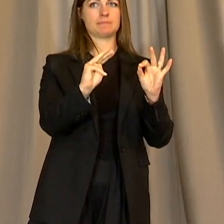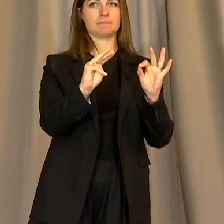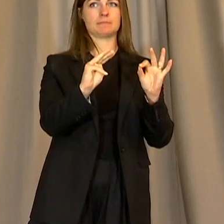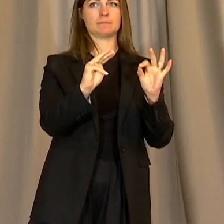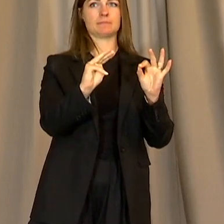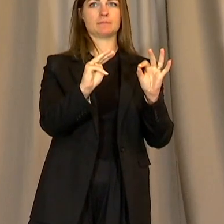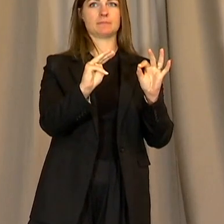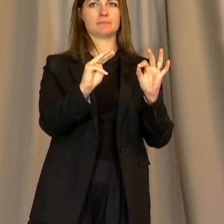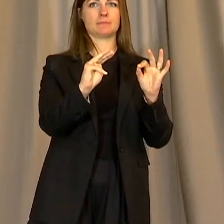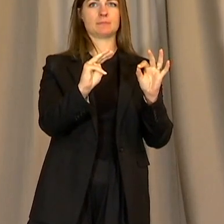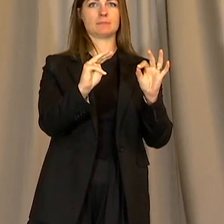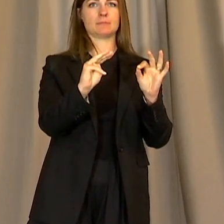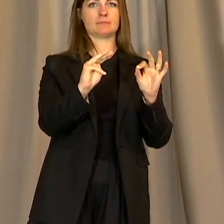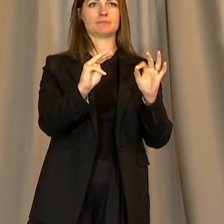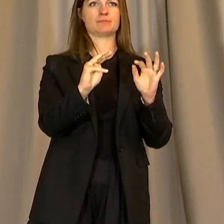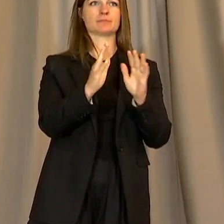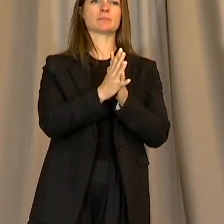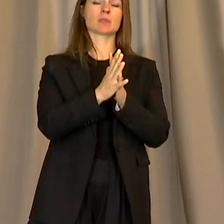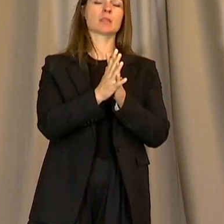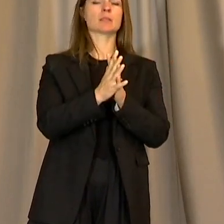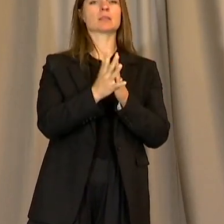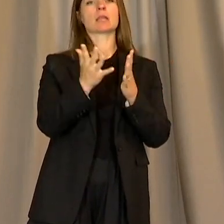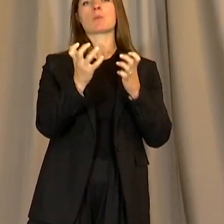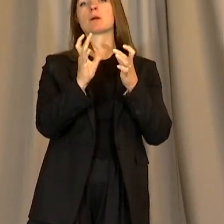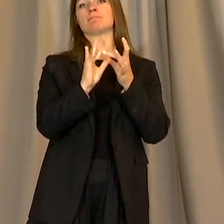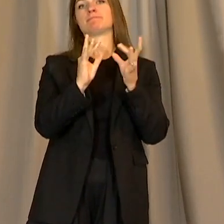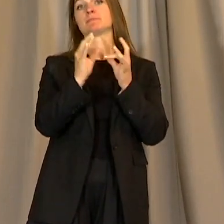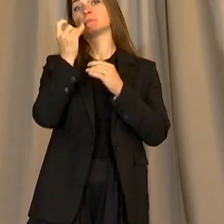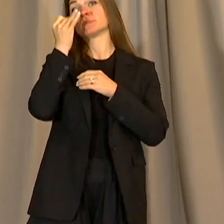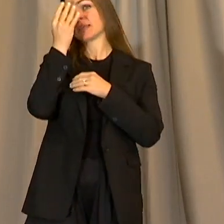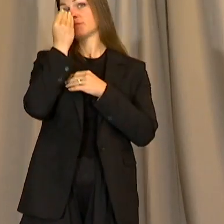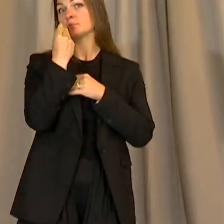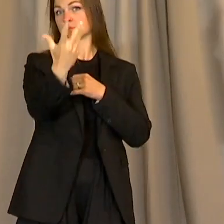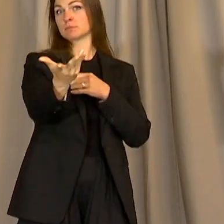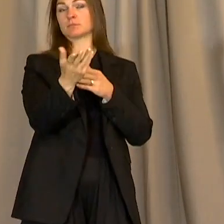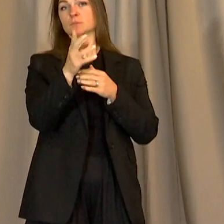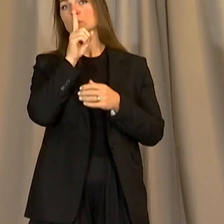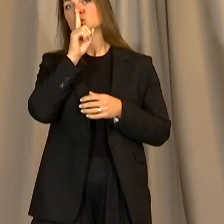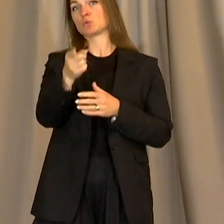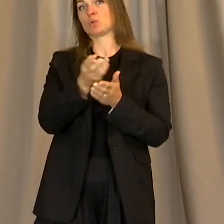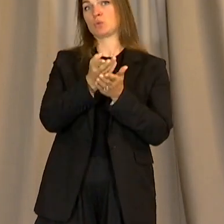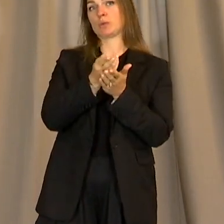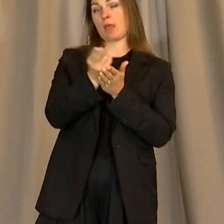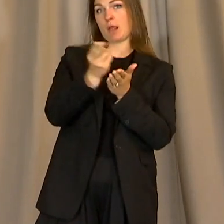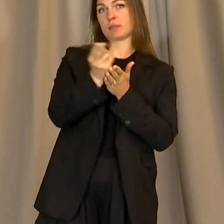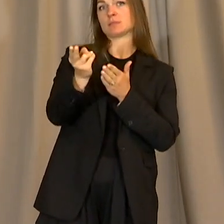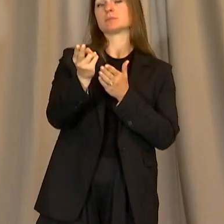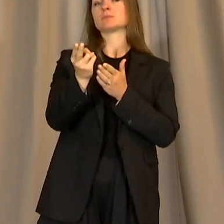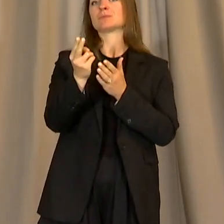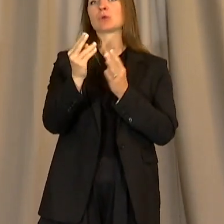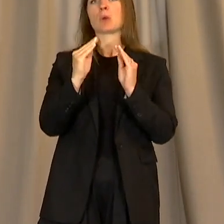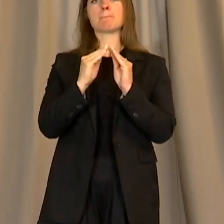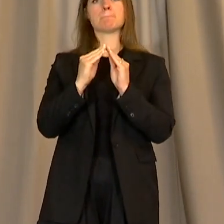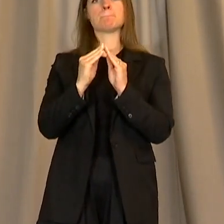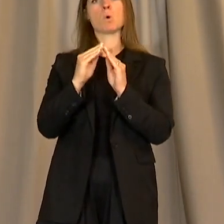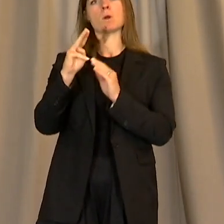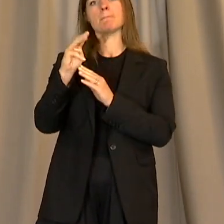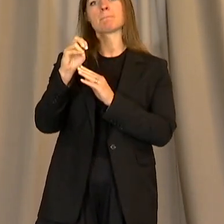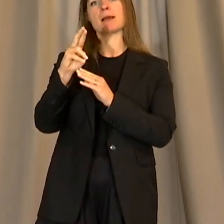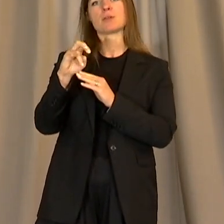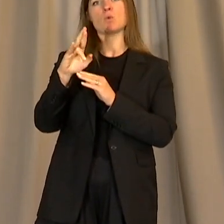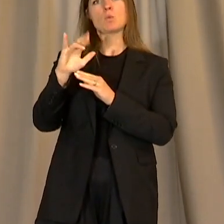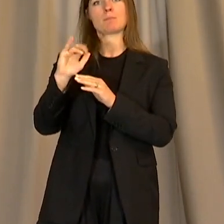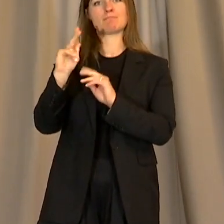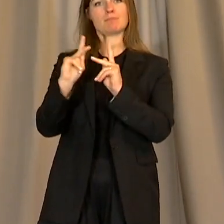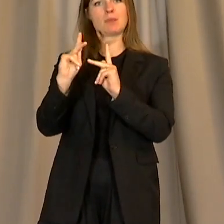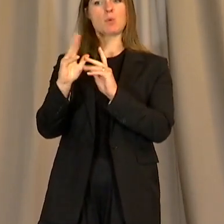I do want to say that if you tell the truth, more minoritized people would want to come to into education. You were